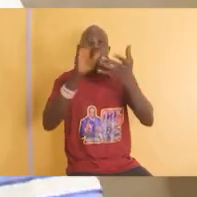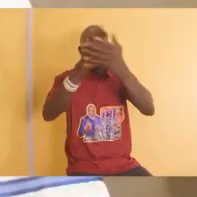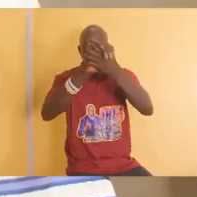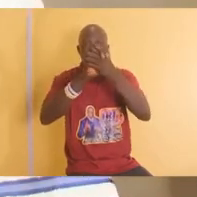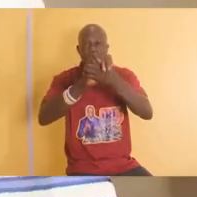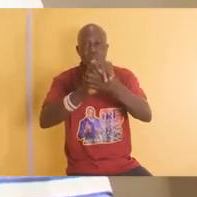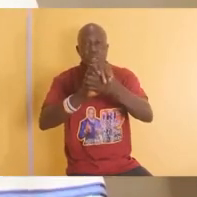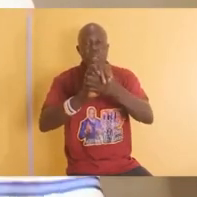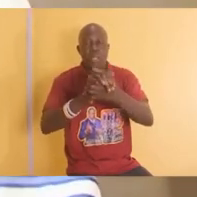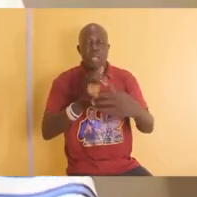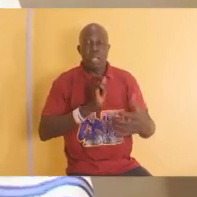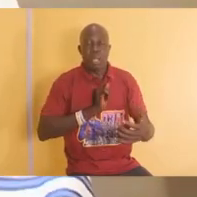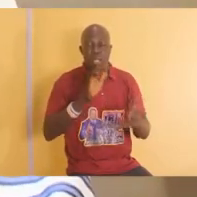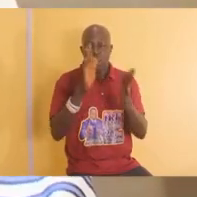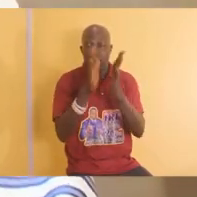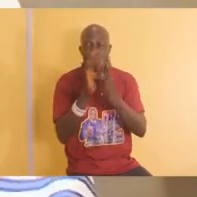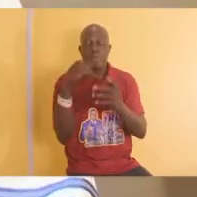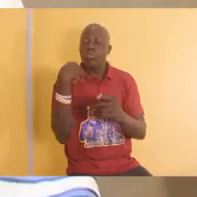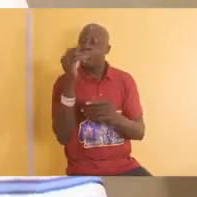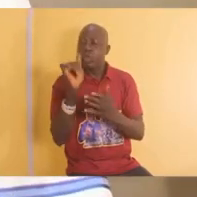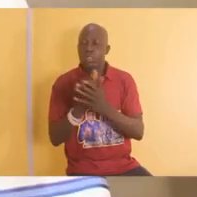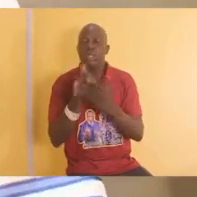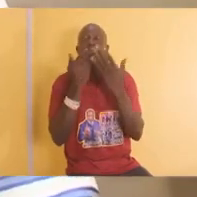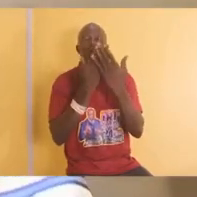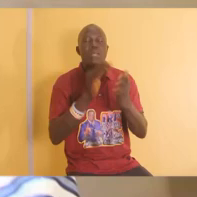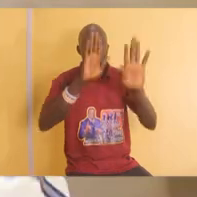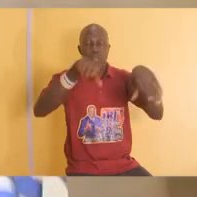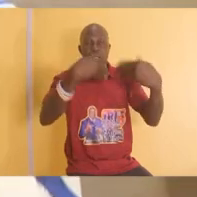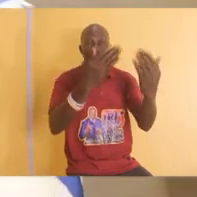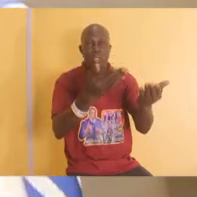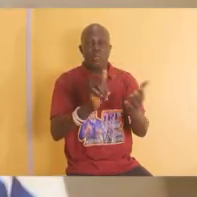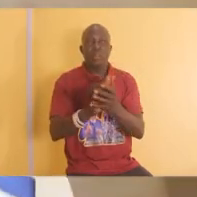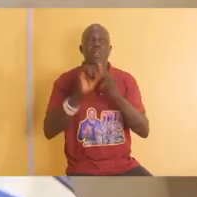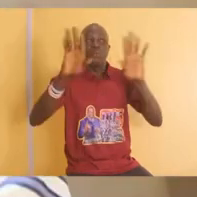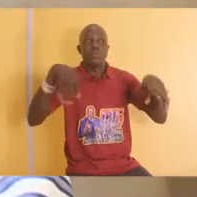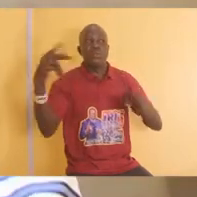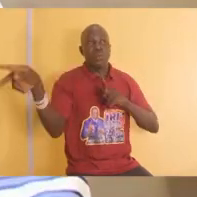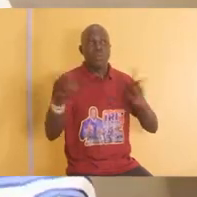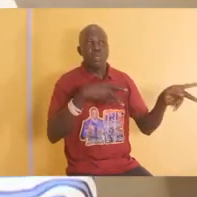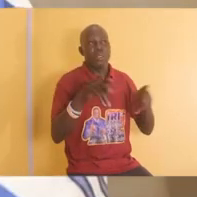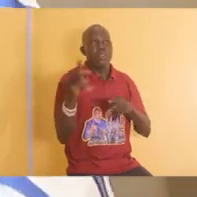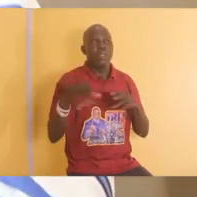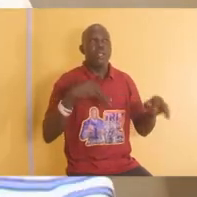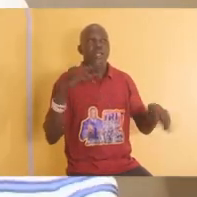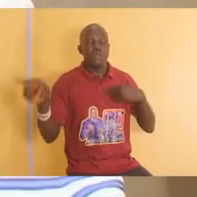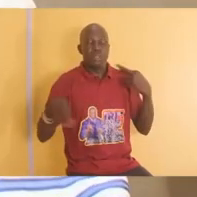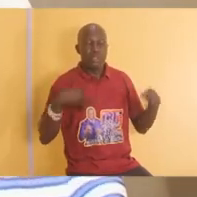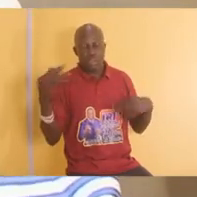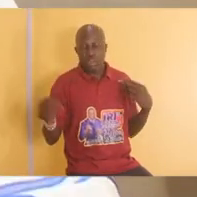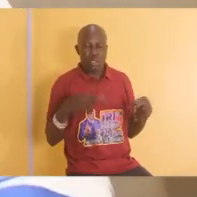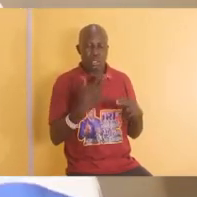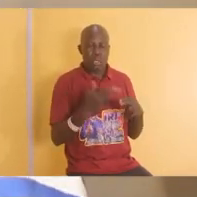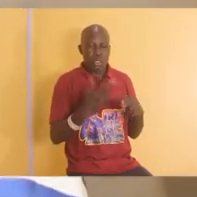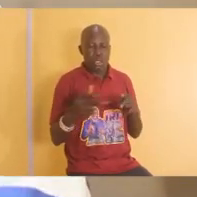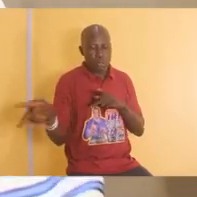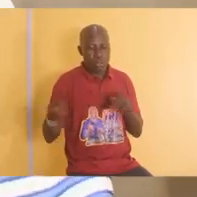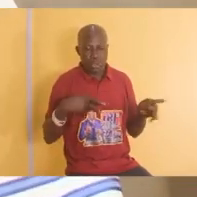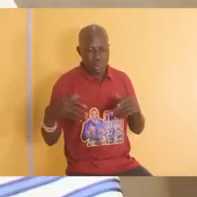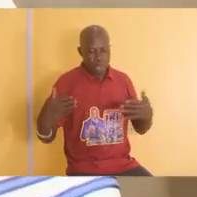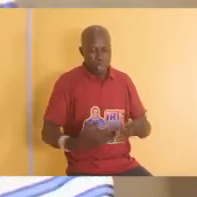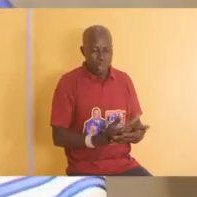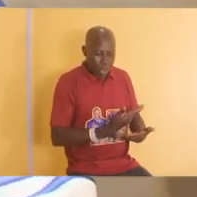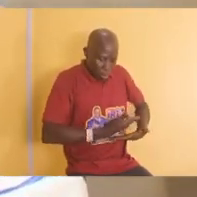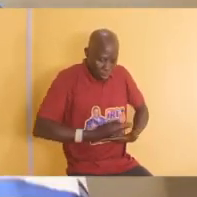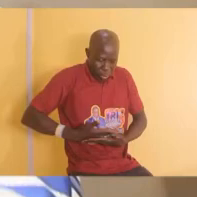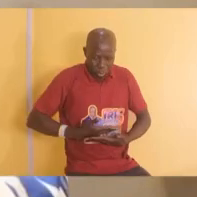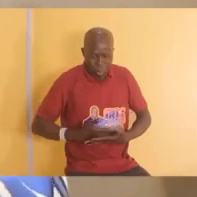Congratulations. I pray. All of you do it today. You are doing something of joy, of naming ceremony, of